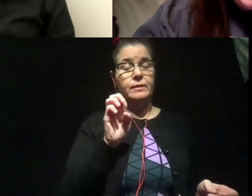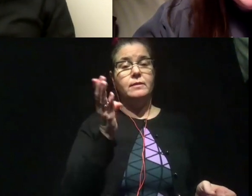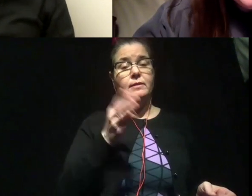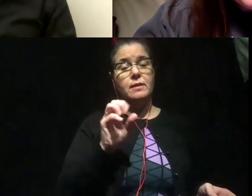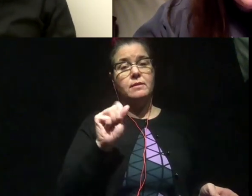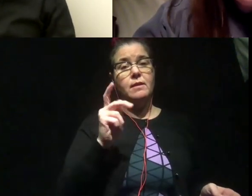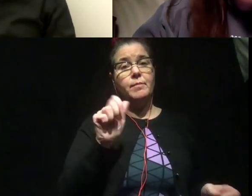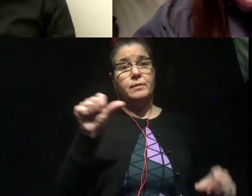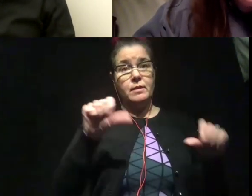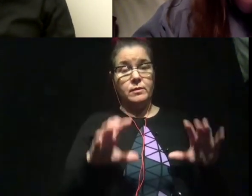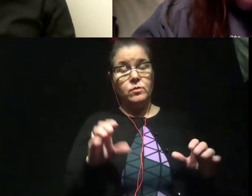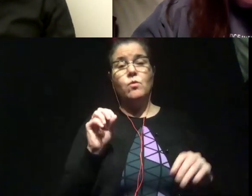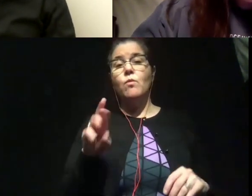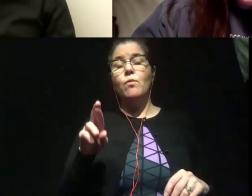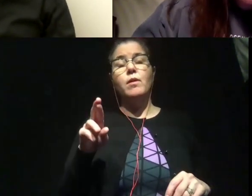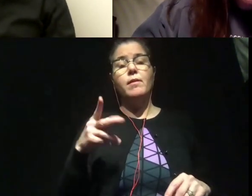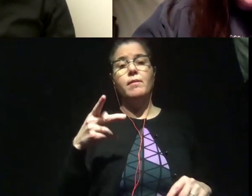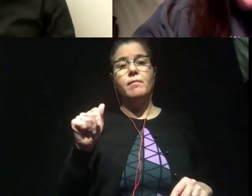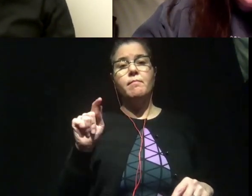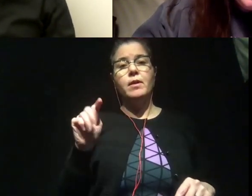paypal.me/Skype a Scientist or